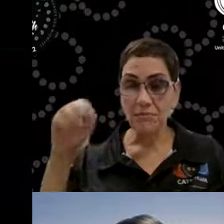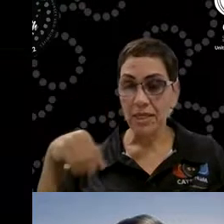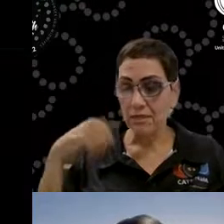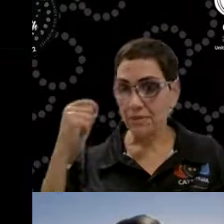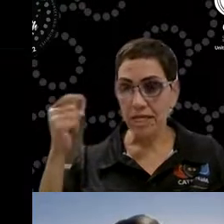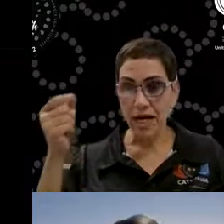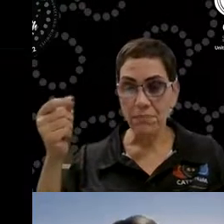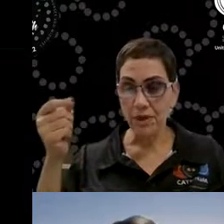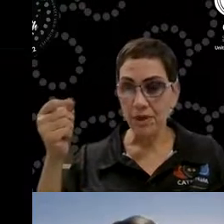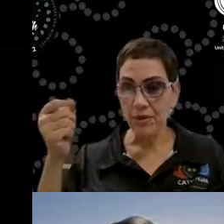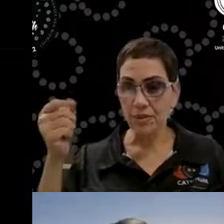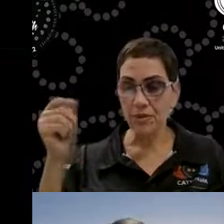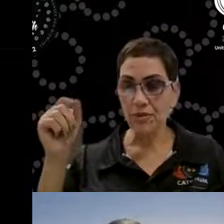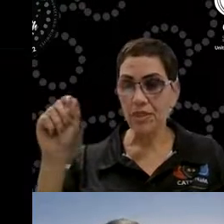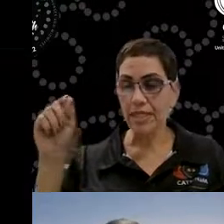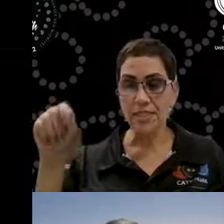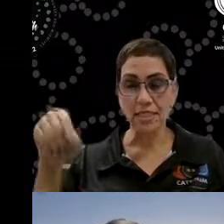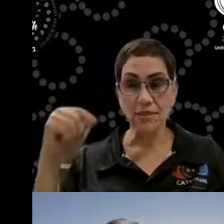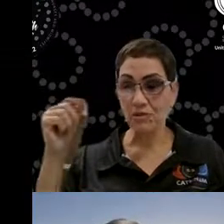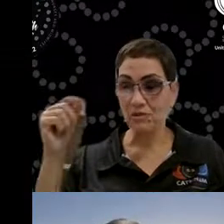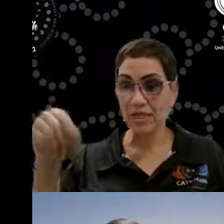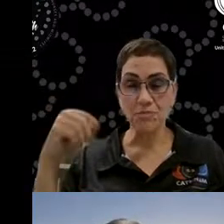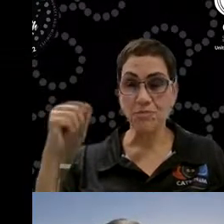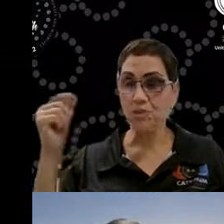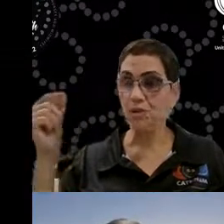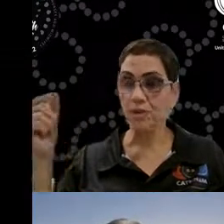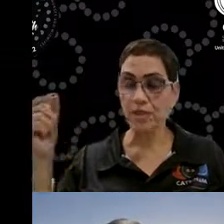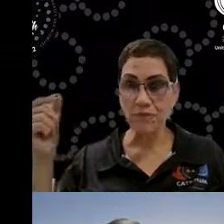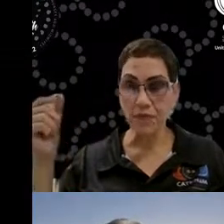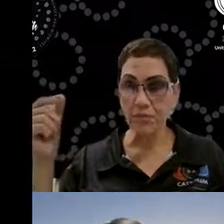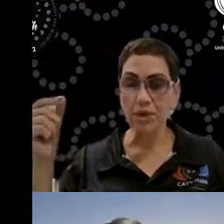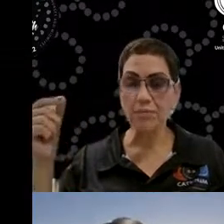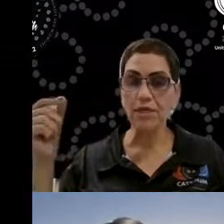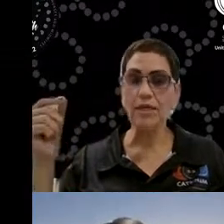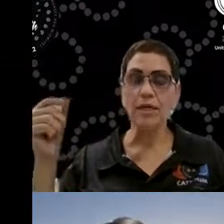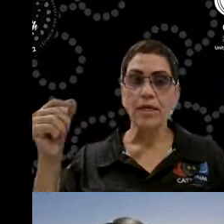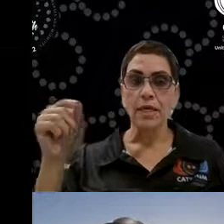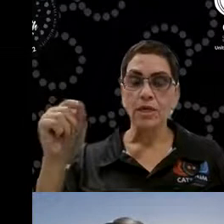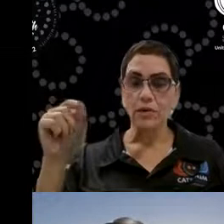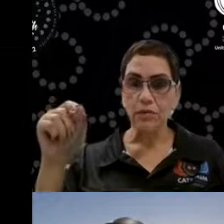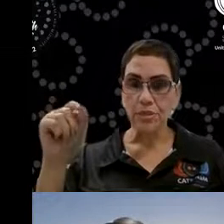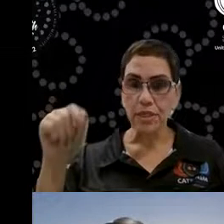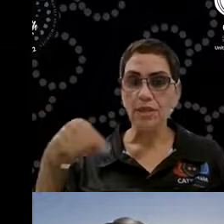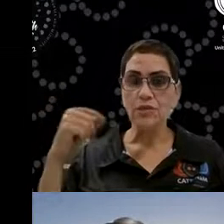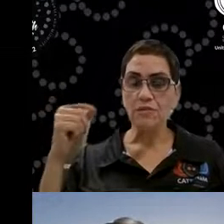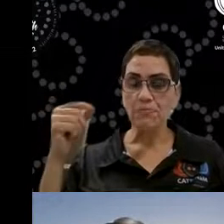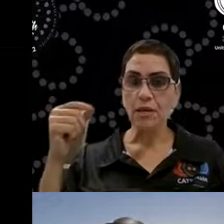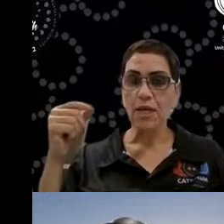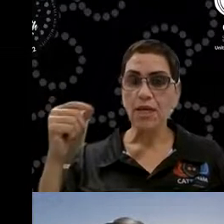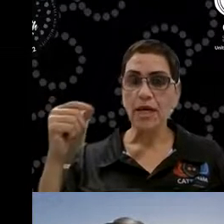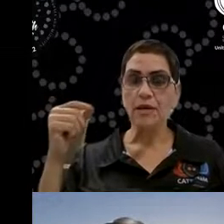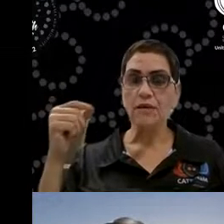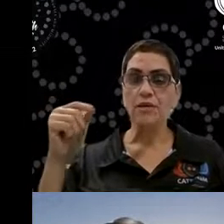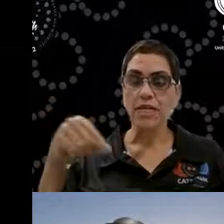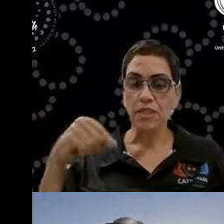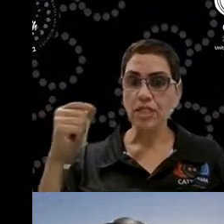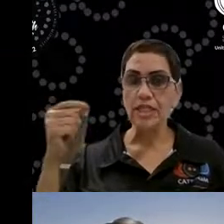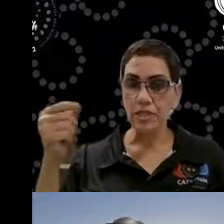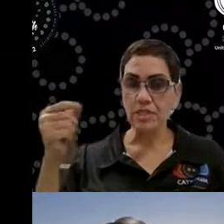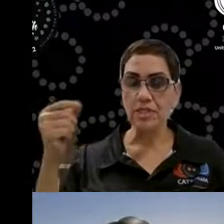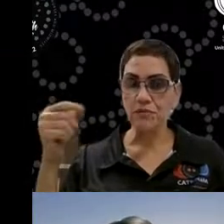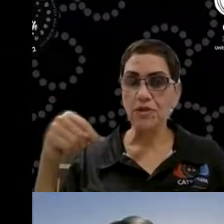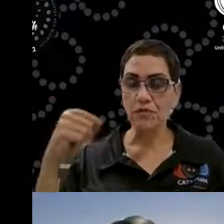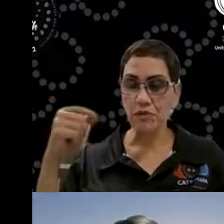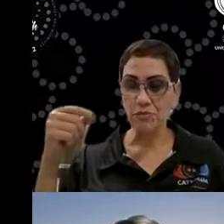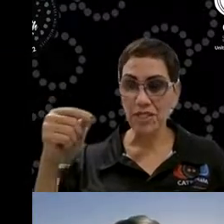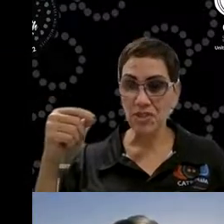background. So this can be uploaded to your LinkedIn or Facebook or whatever that might be. And on completion of Mullumbimby, you actually